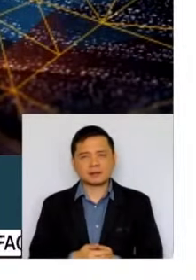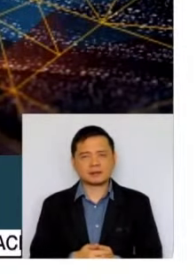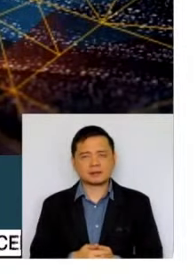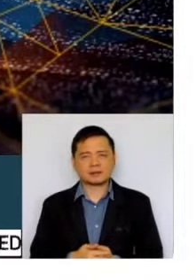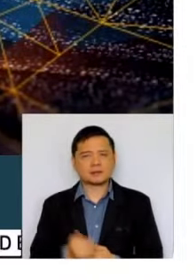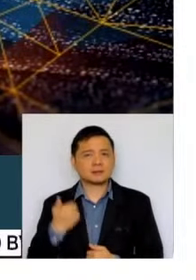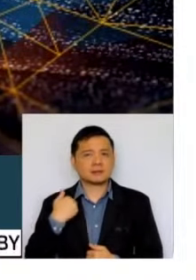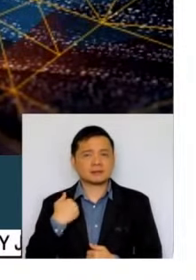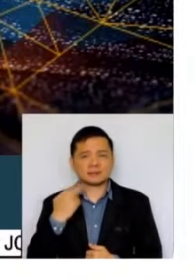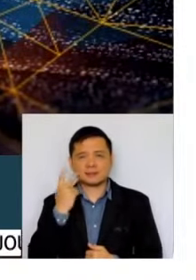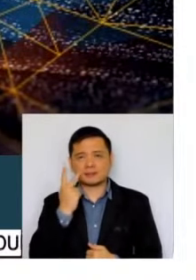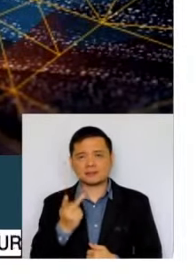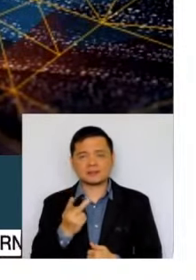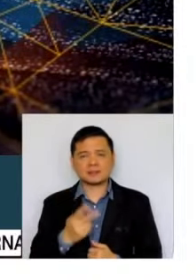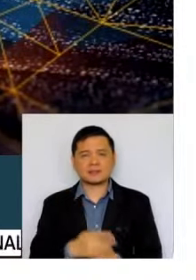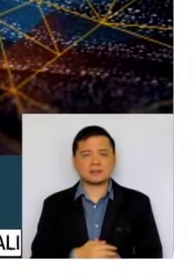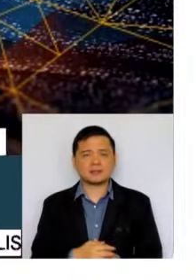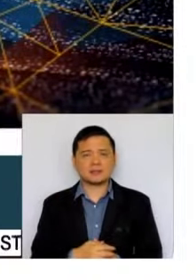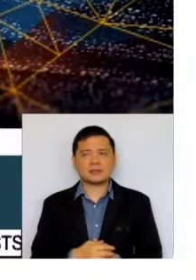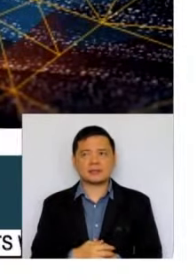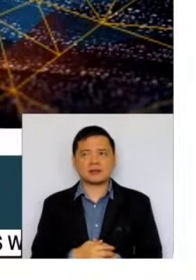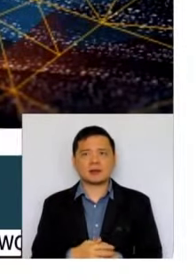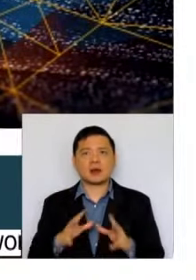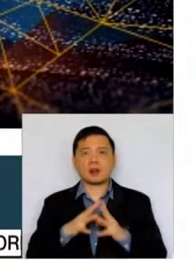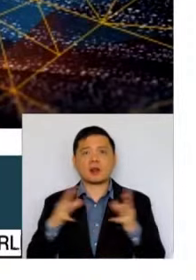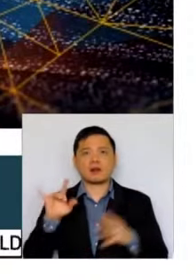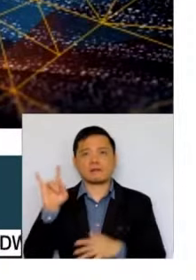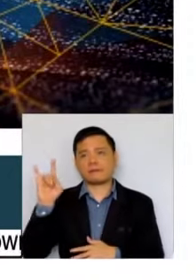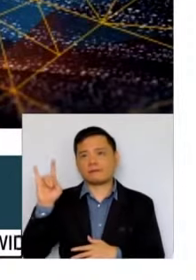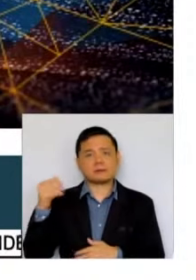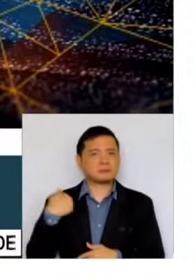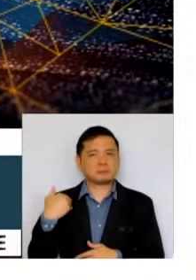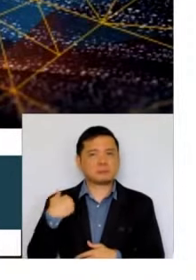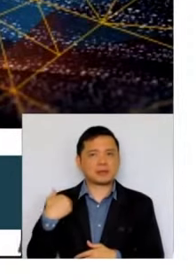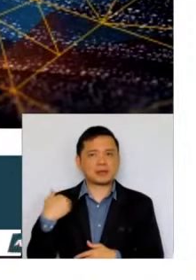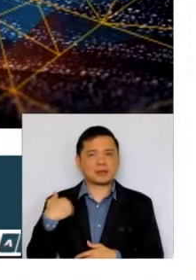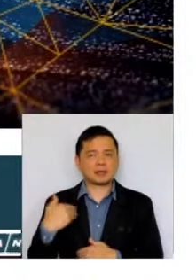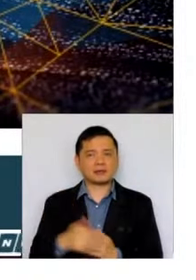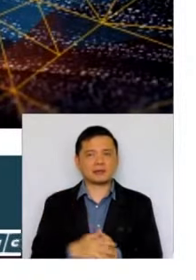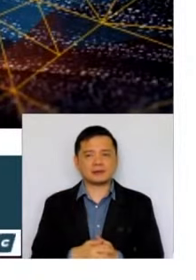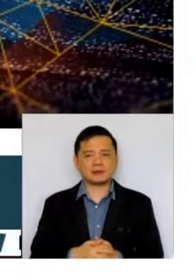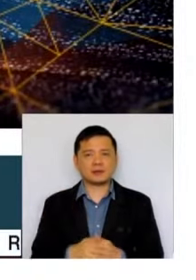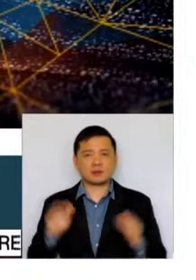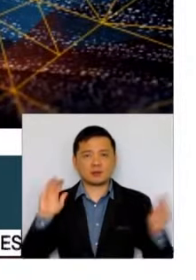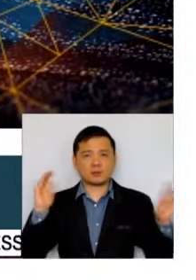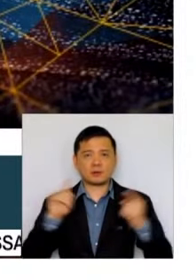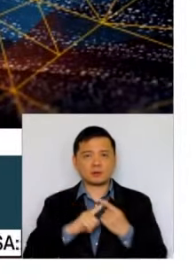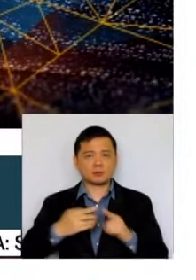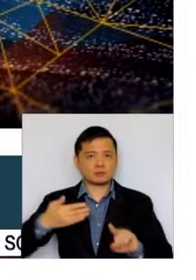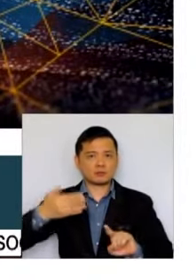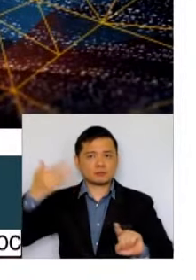know, the bulk of the advertising compared.